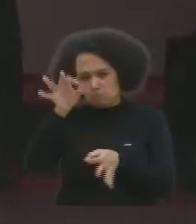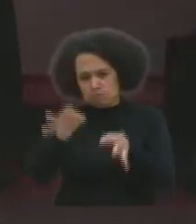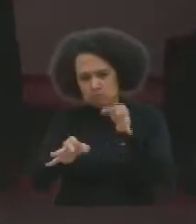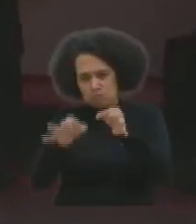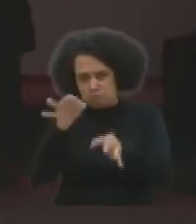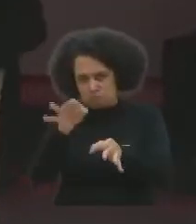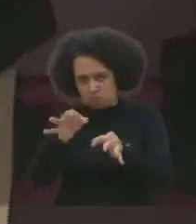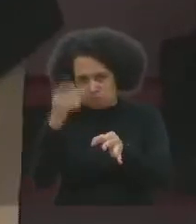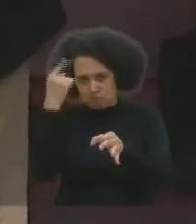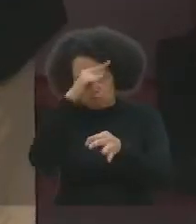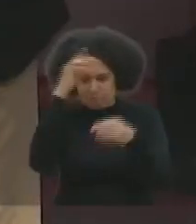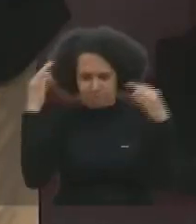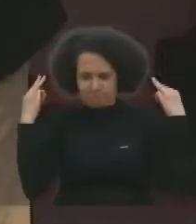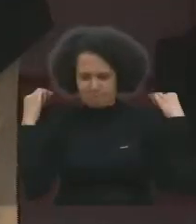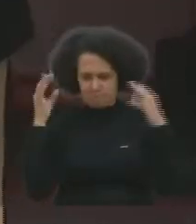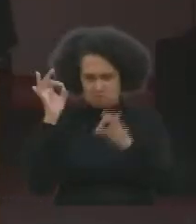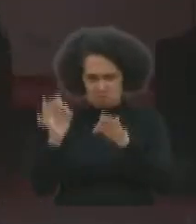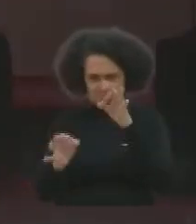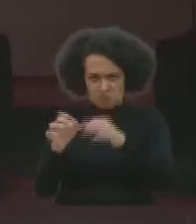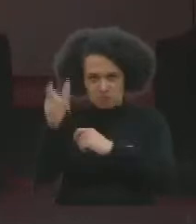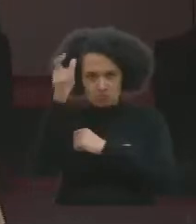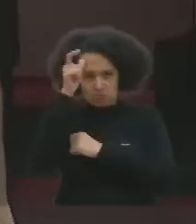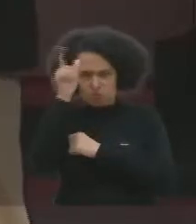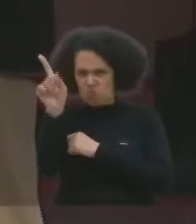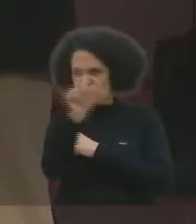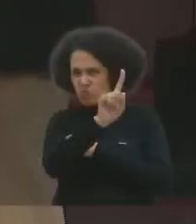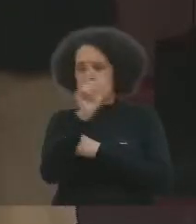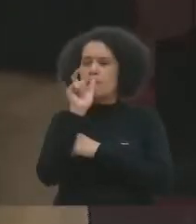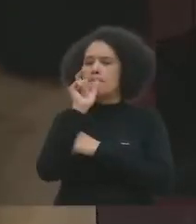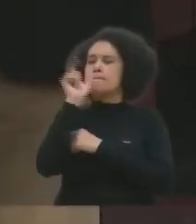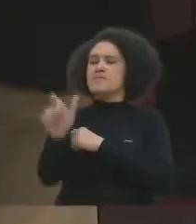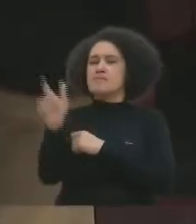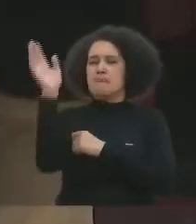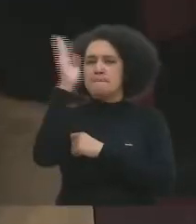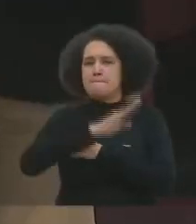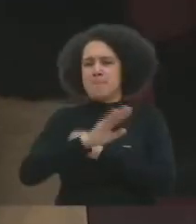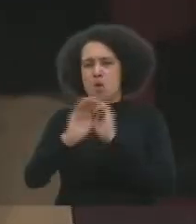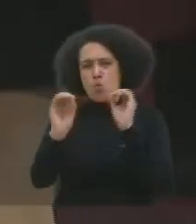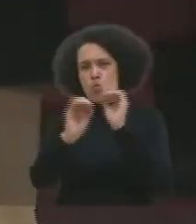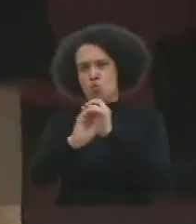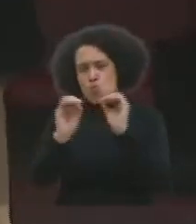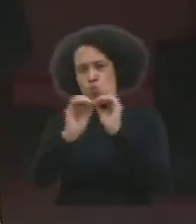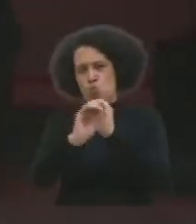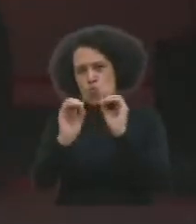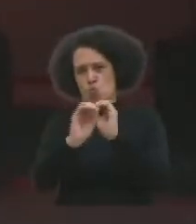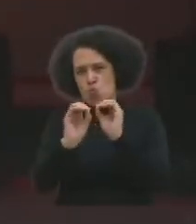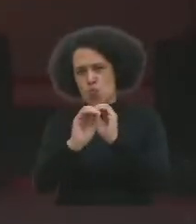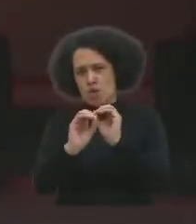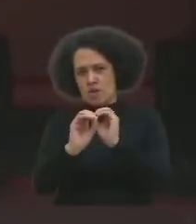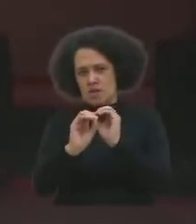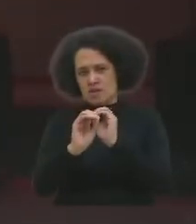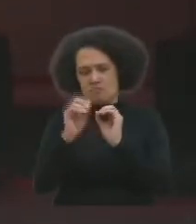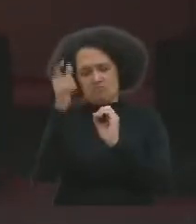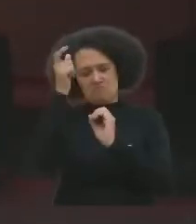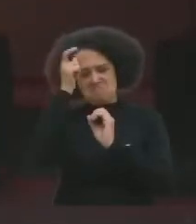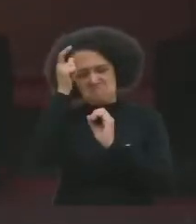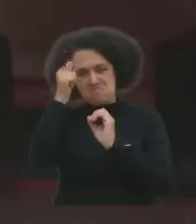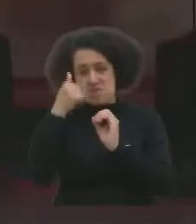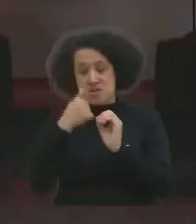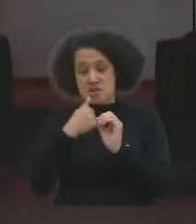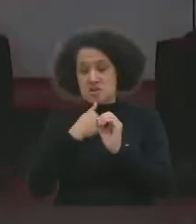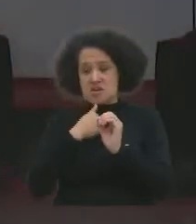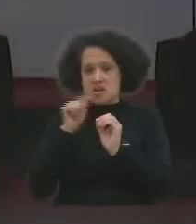Satanás. He doesn't curse Satan. Ele não amaldiçoa Satanás. He doesn't say I rebuke you. Ele não diz eu